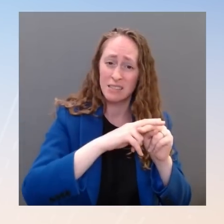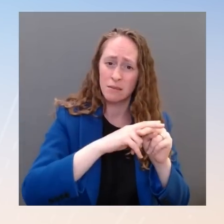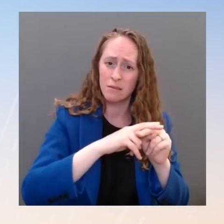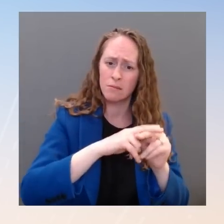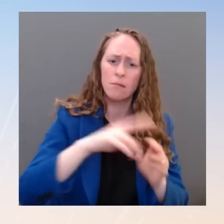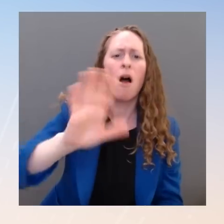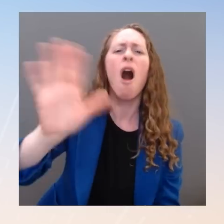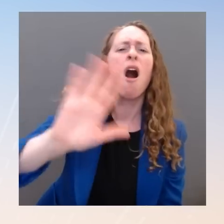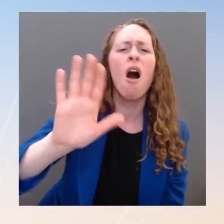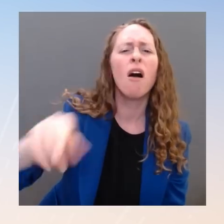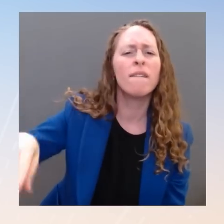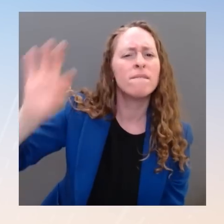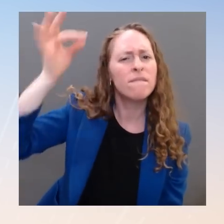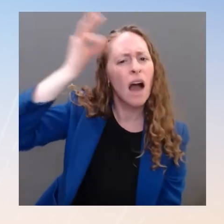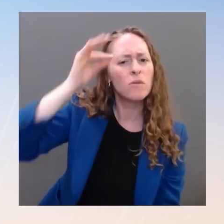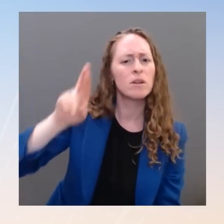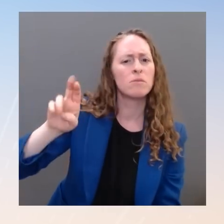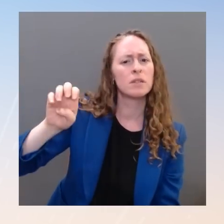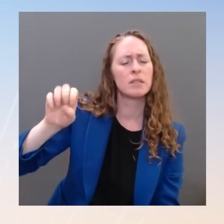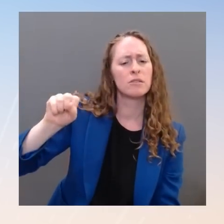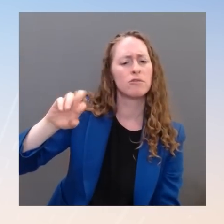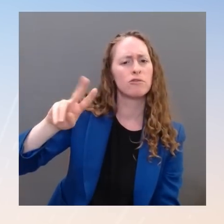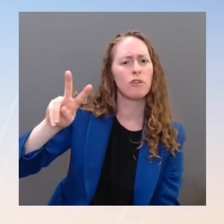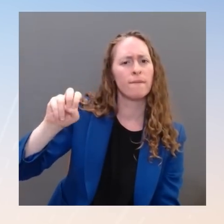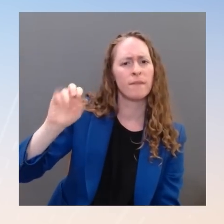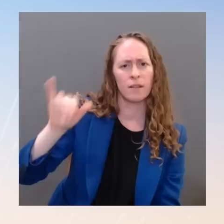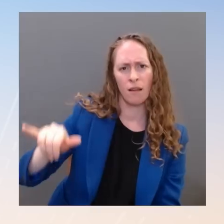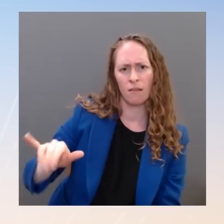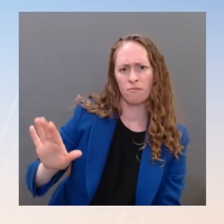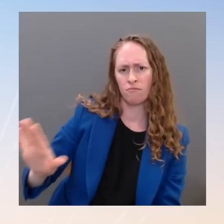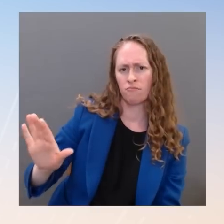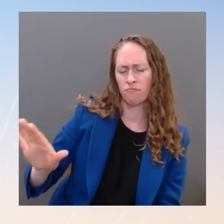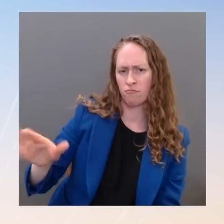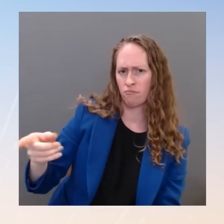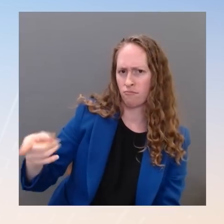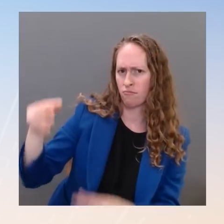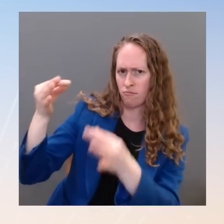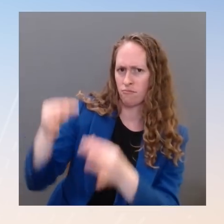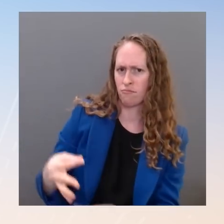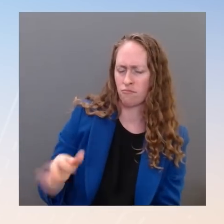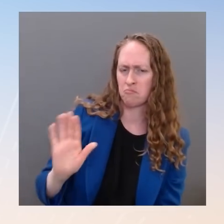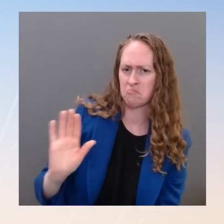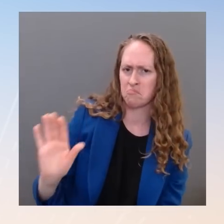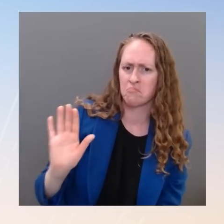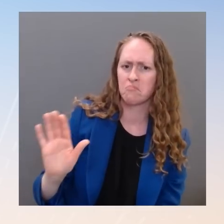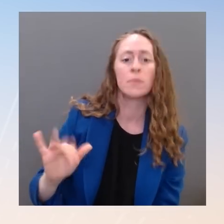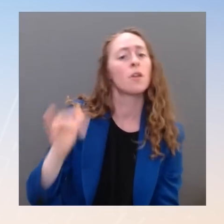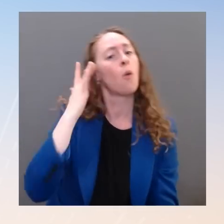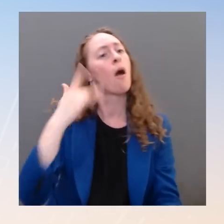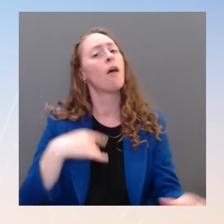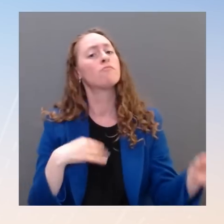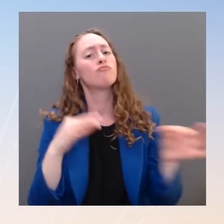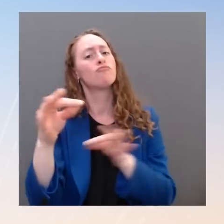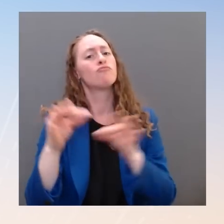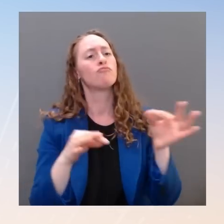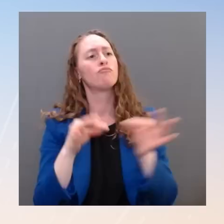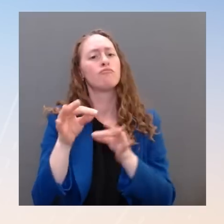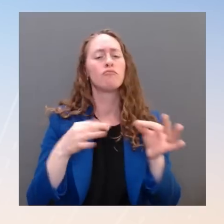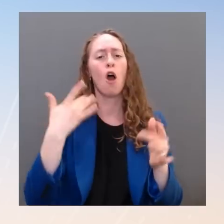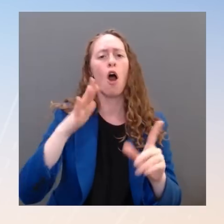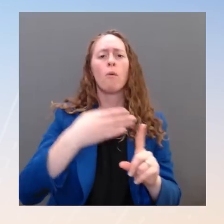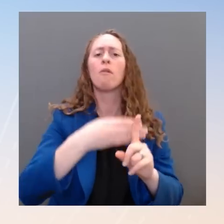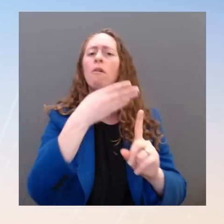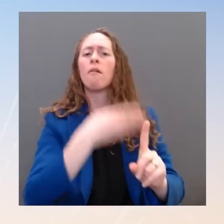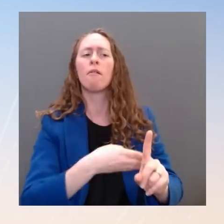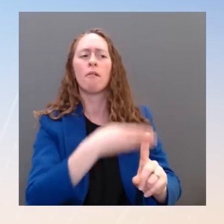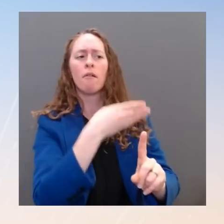of the different data measurements here because I think it's important to note that the inventory piece was not unexpected. I mean, we actually spoke to it a couple of